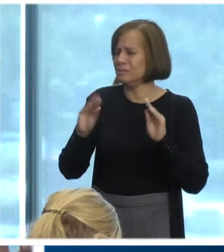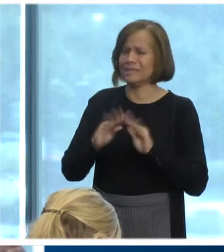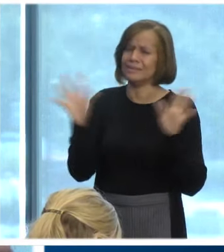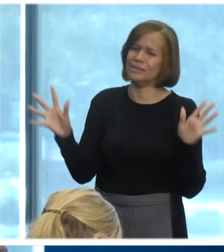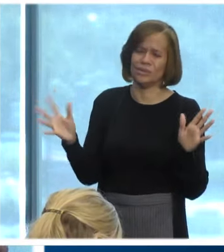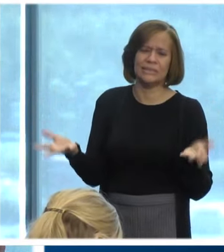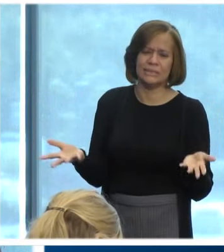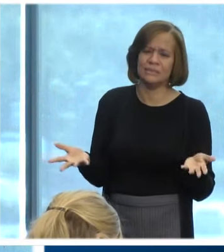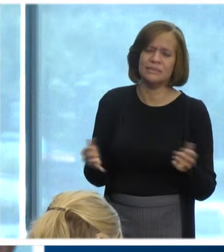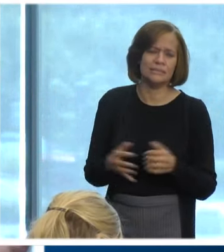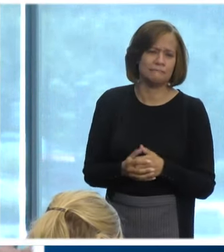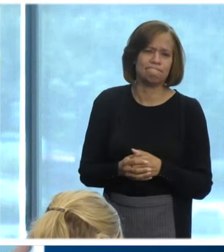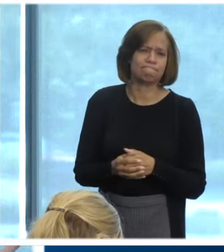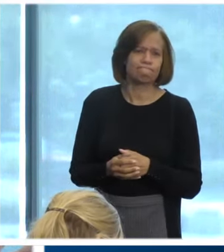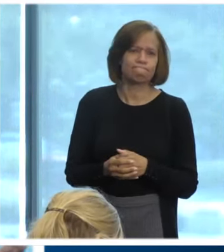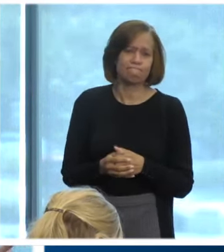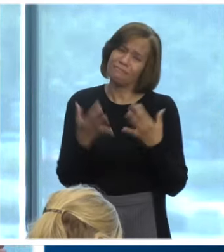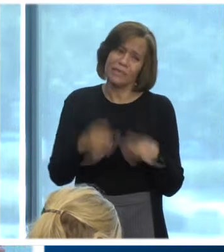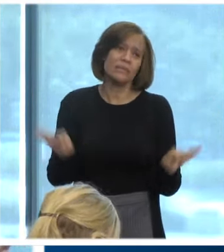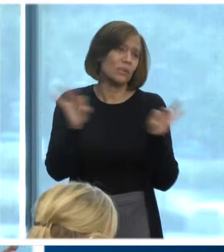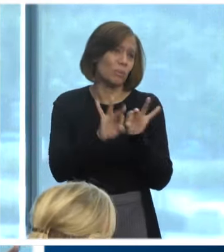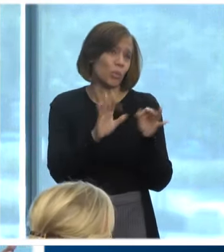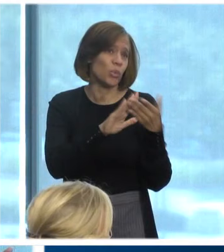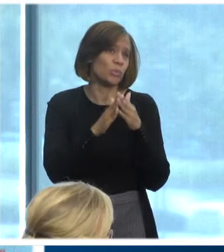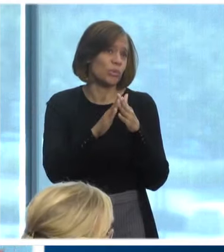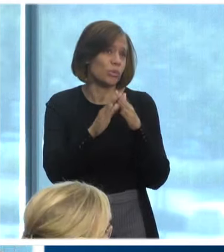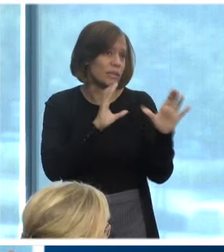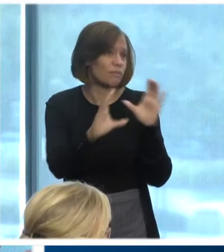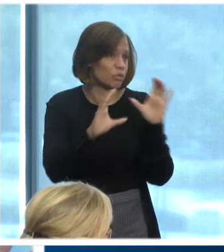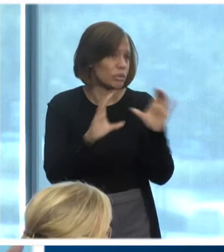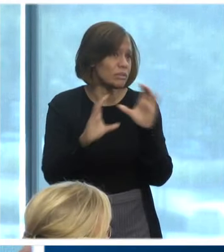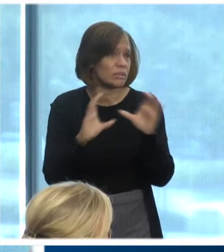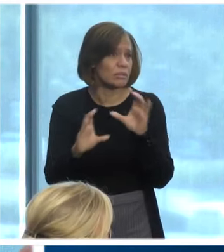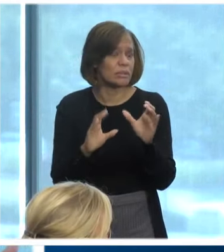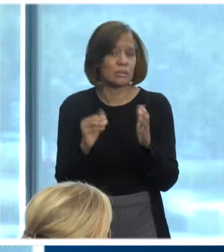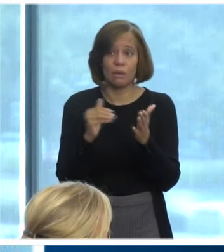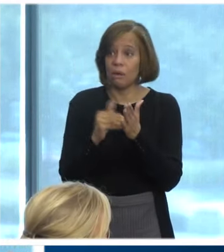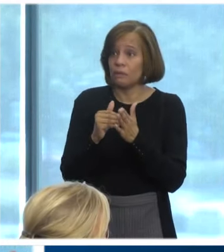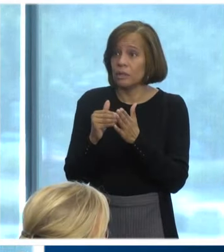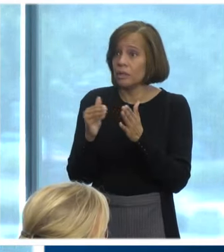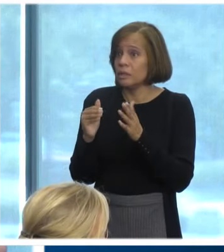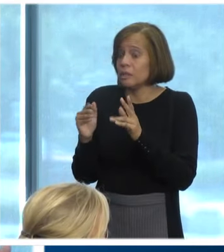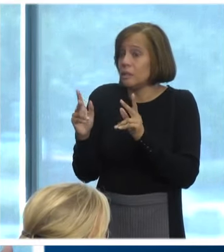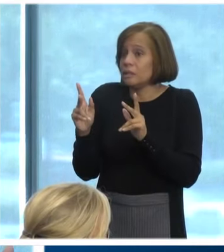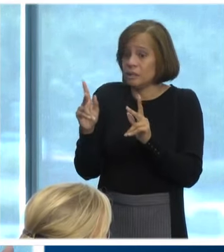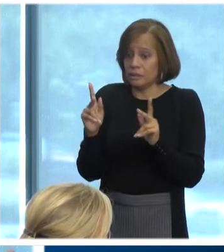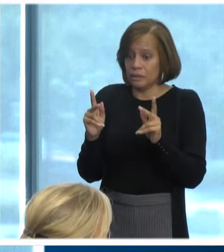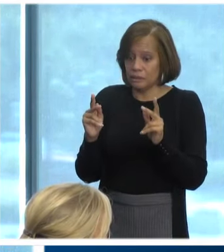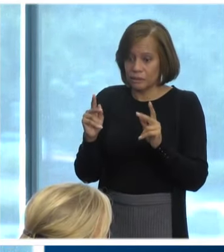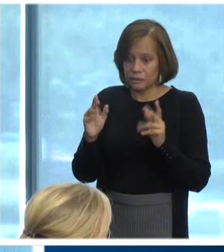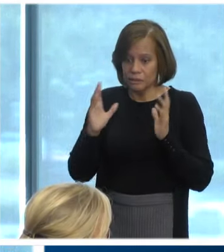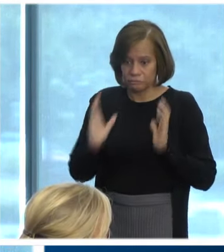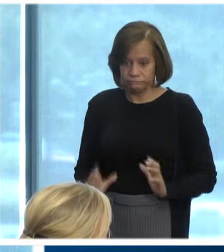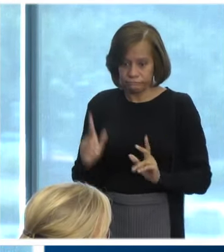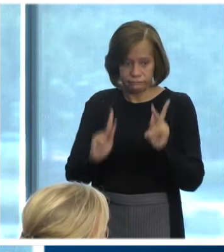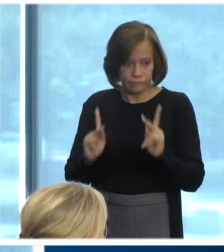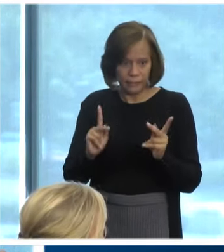has, and this is an important community conversation because oftentimes the public hasn't been at the bargaining